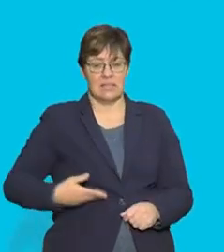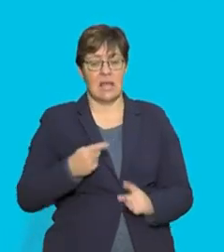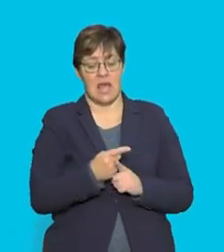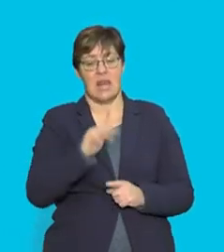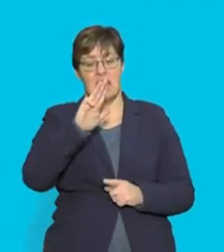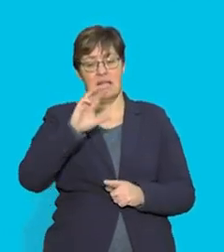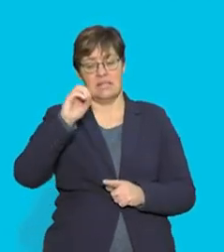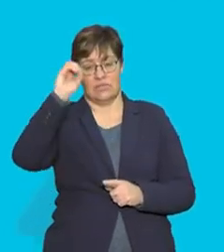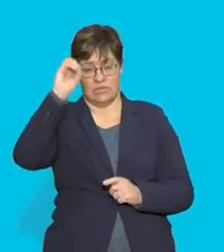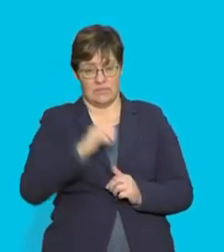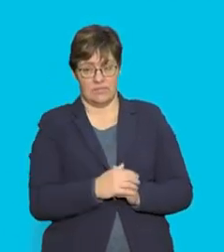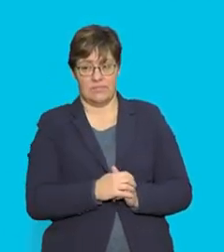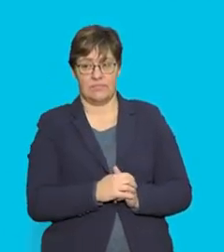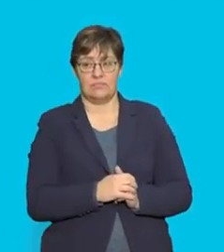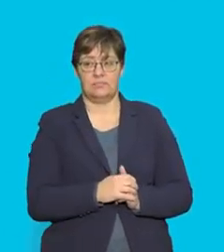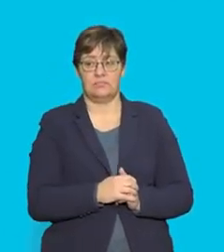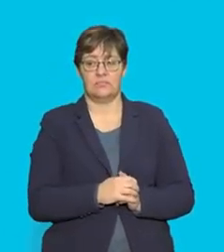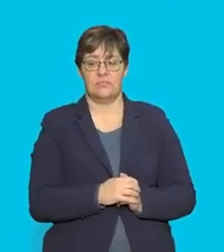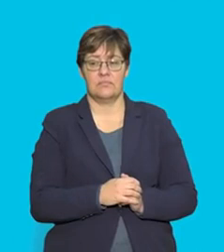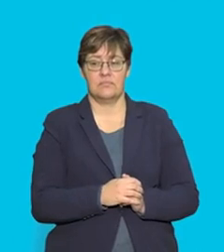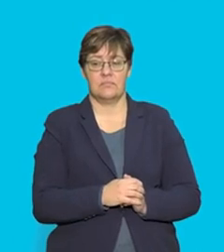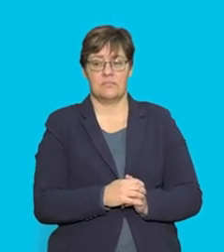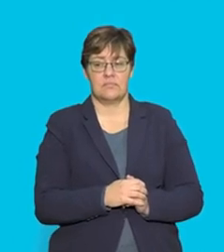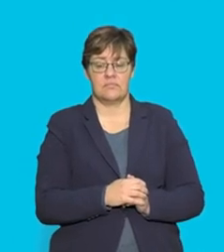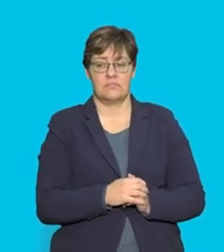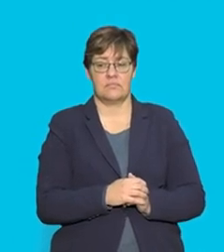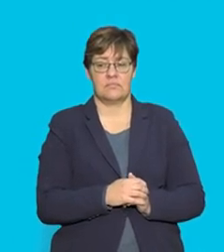90. Diagonals